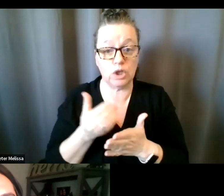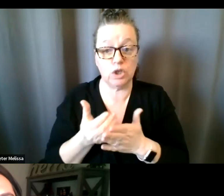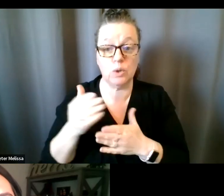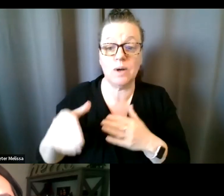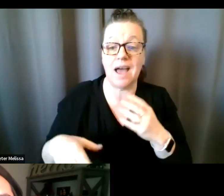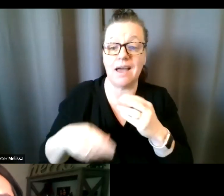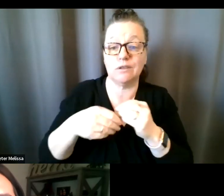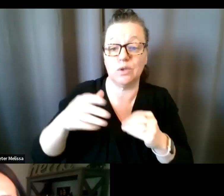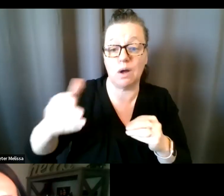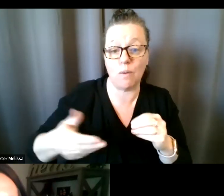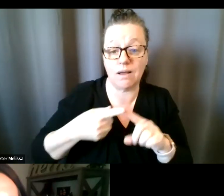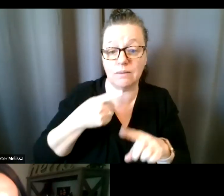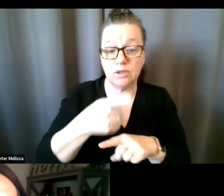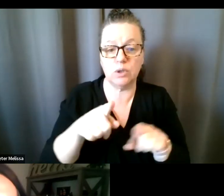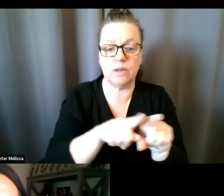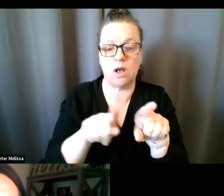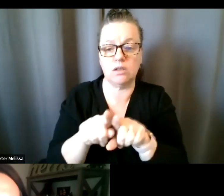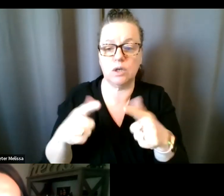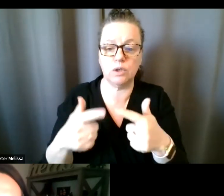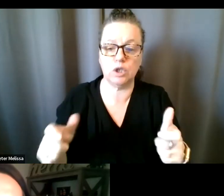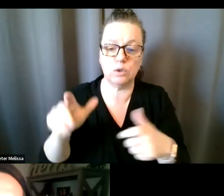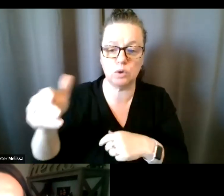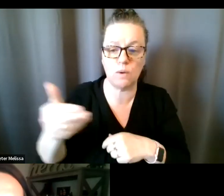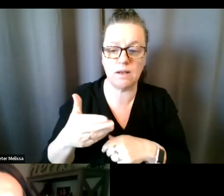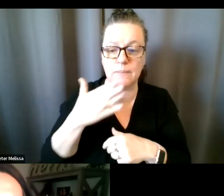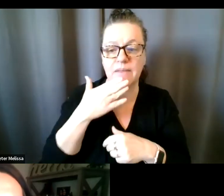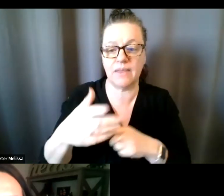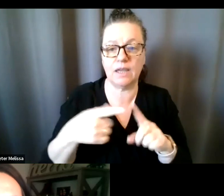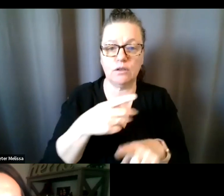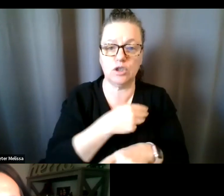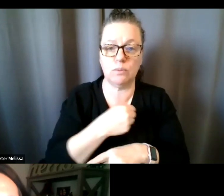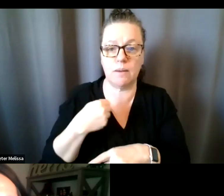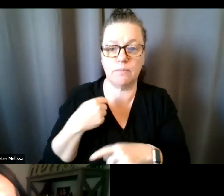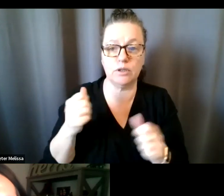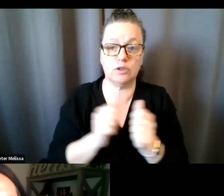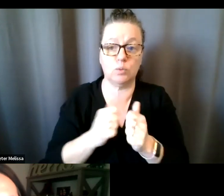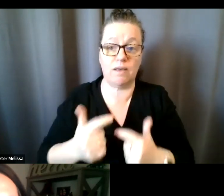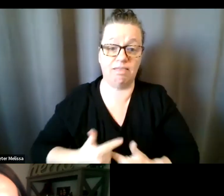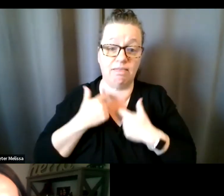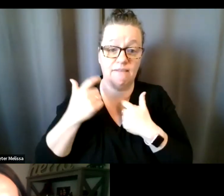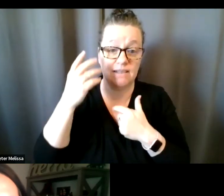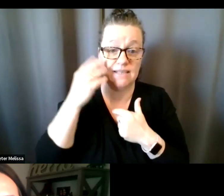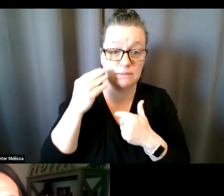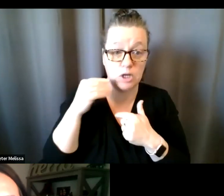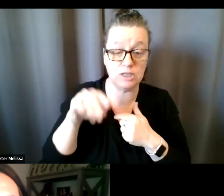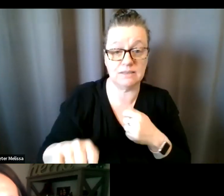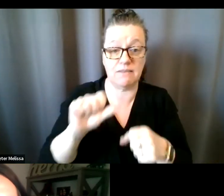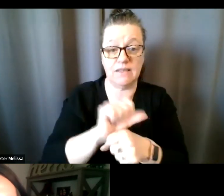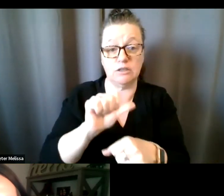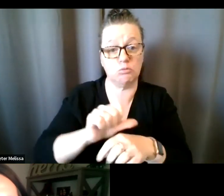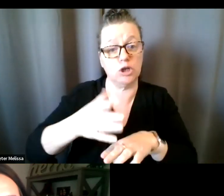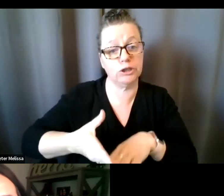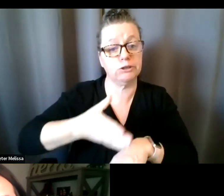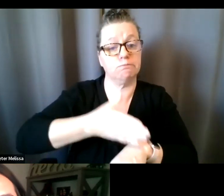welcome to you. And as always, a huge welcome and thank you to members with lived experience. This work is made better